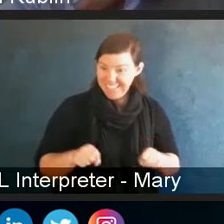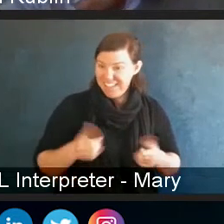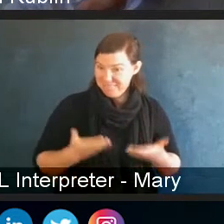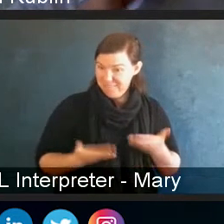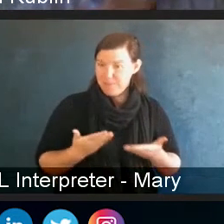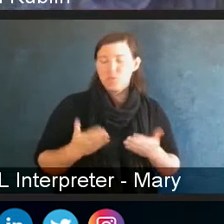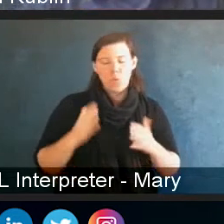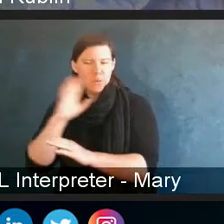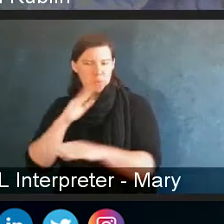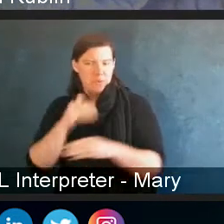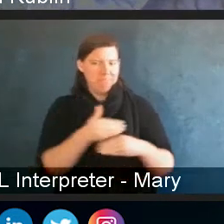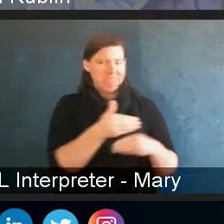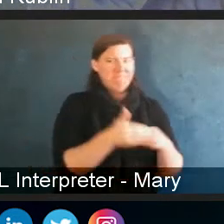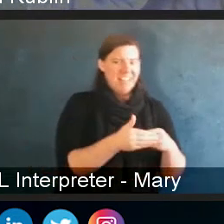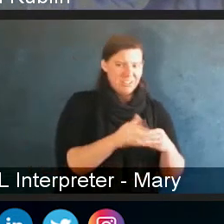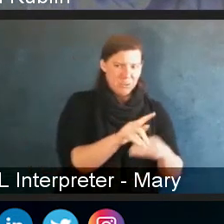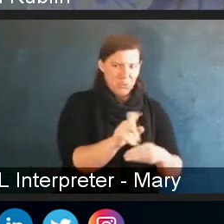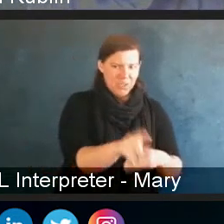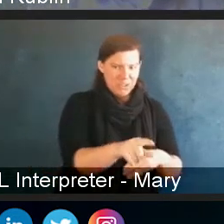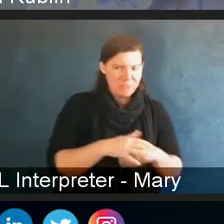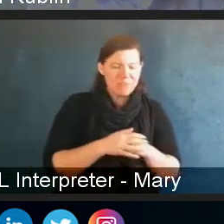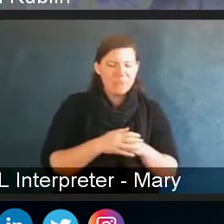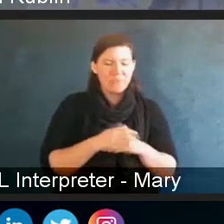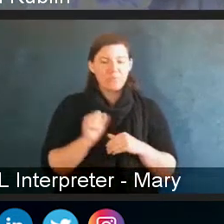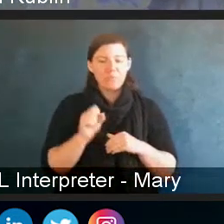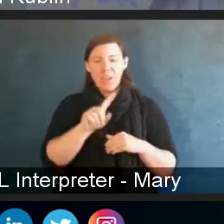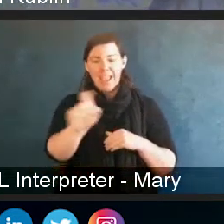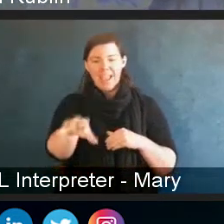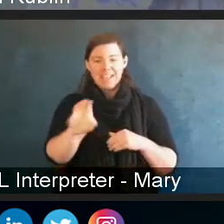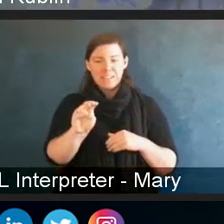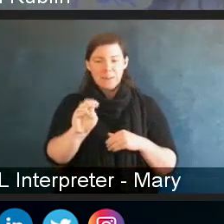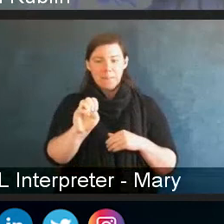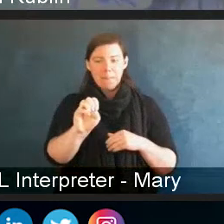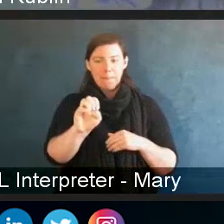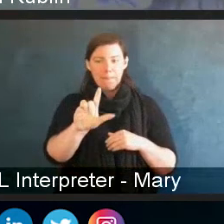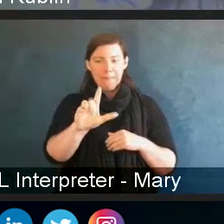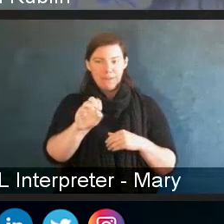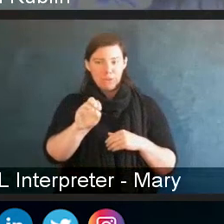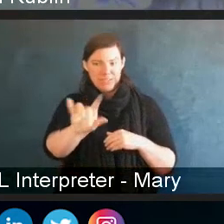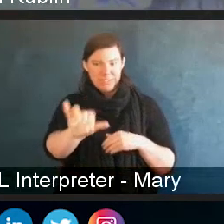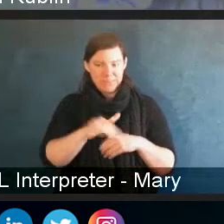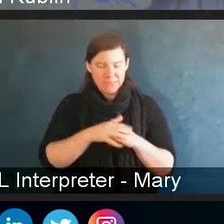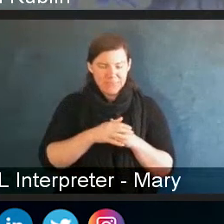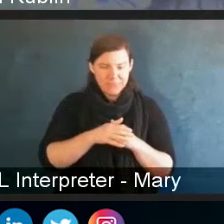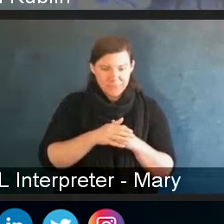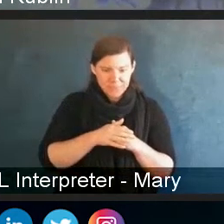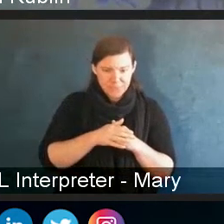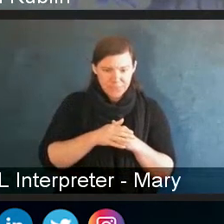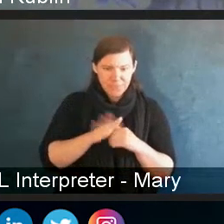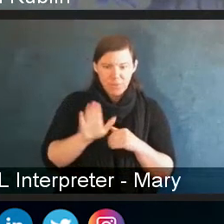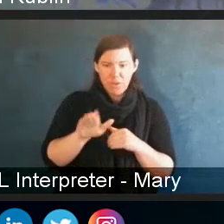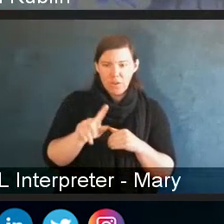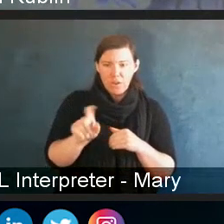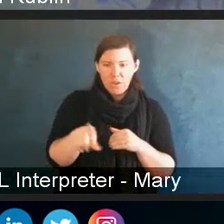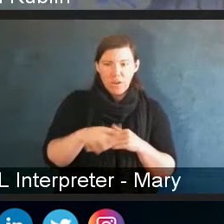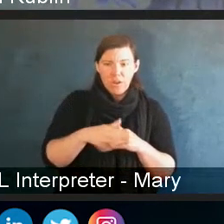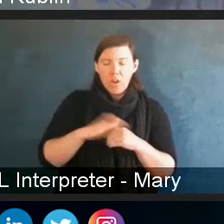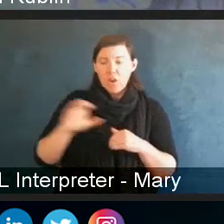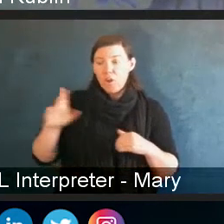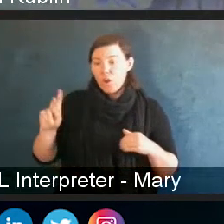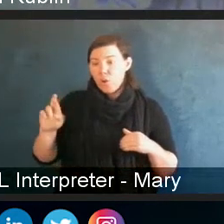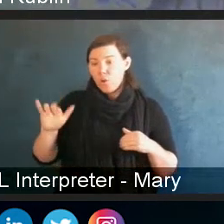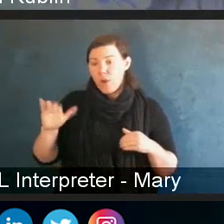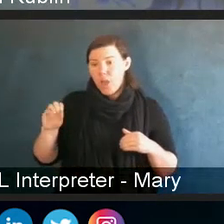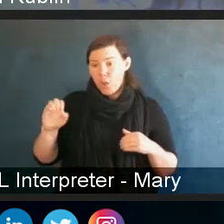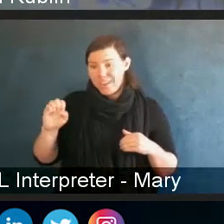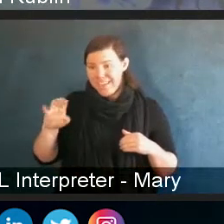rapidly. So Melody, I guess one of the other questions is, can you give us an example of how CryoEM can be applied